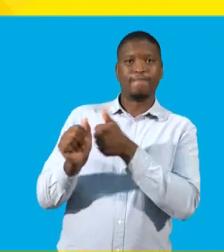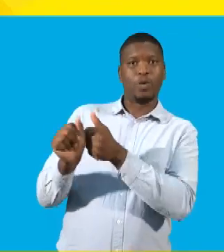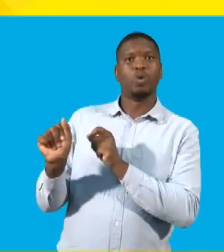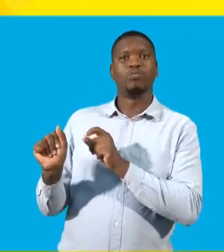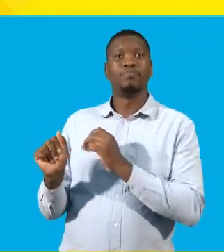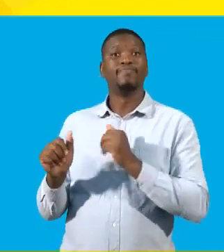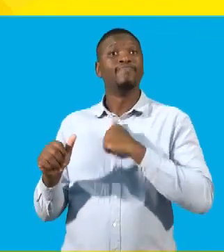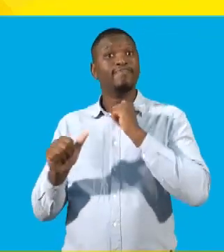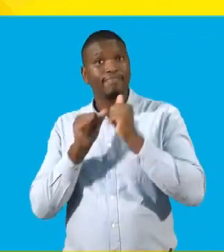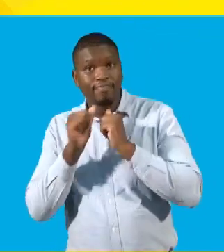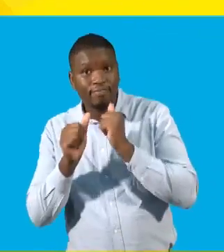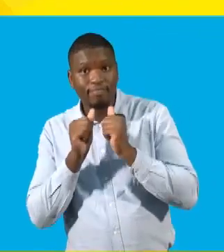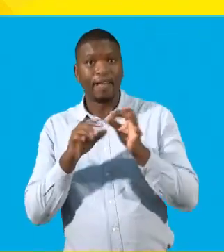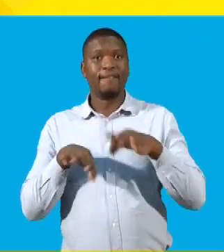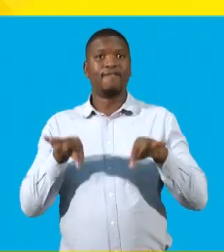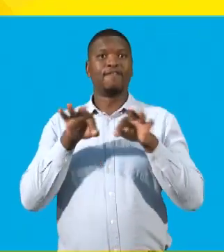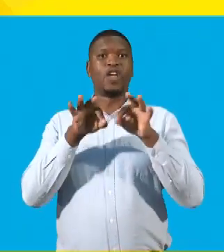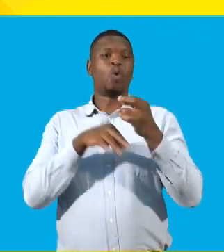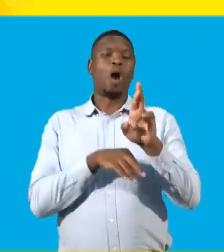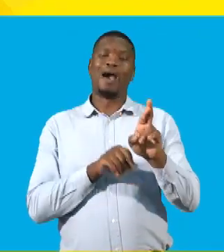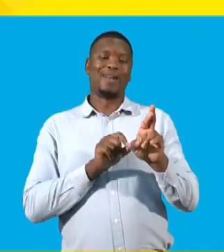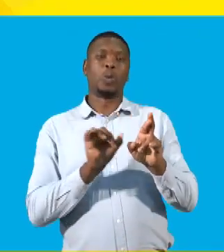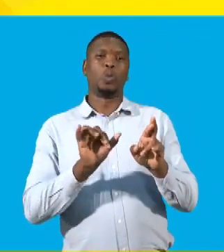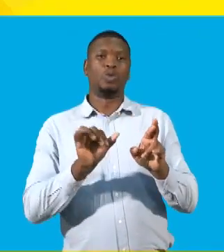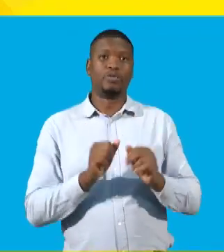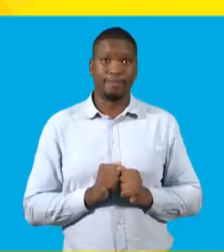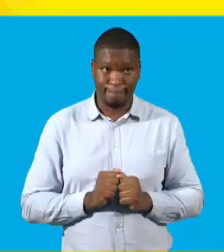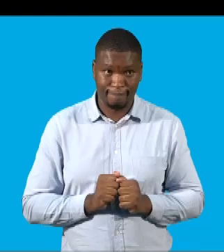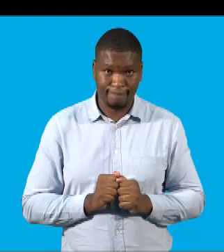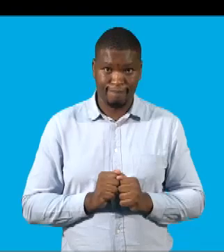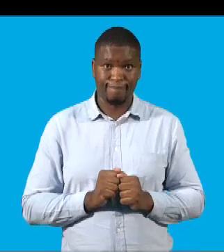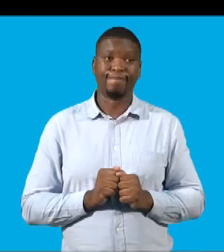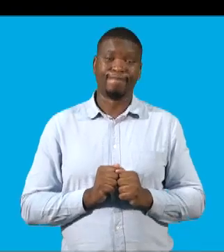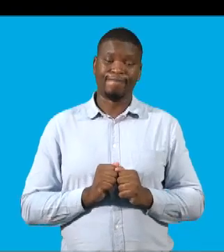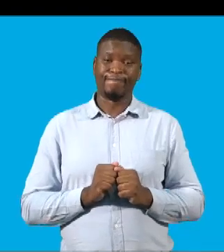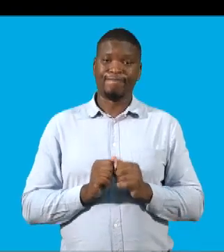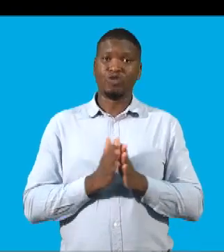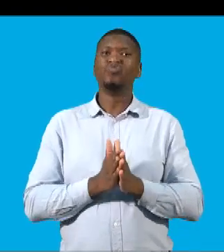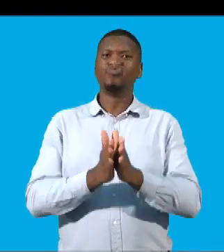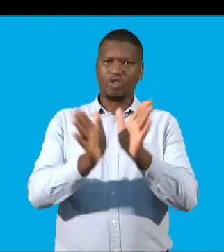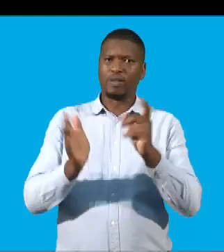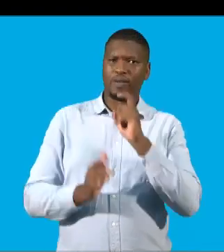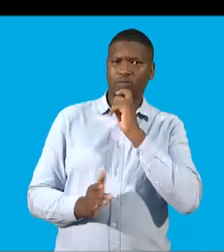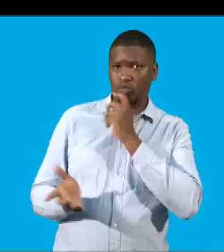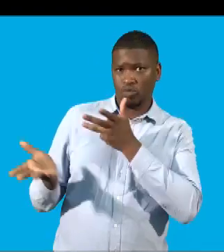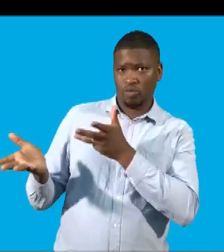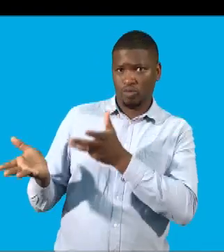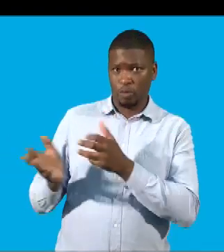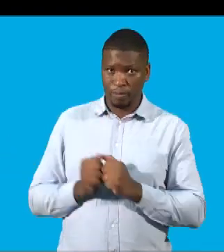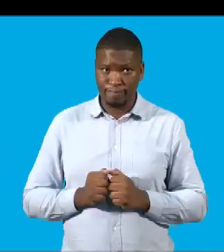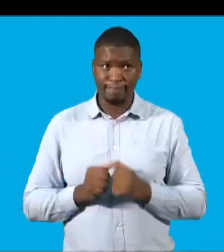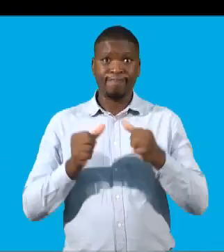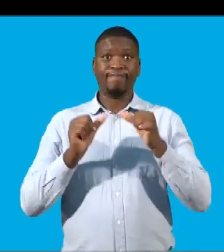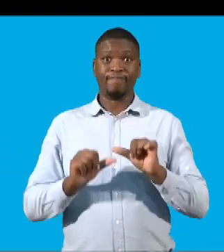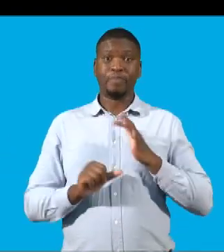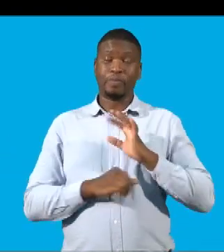sheet, regardless of what the value of r is. So there we have those general formulas. So let